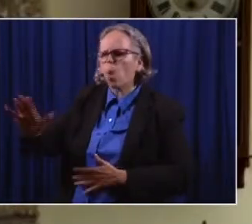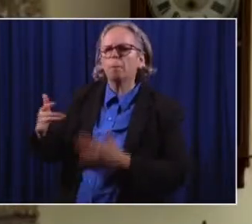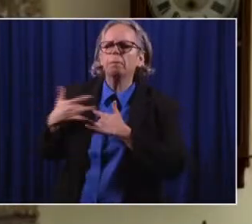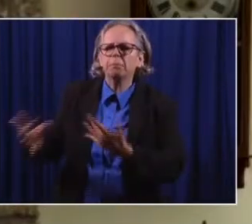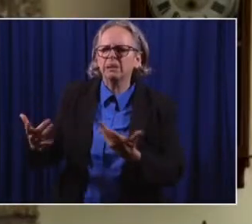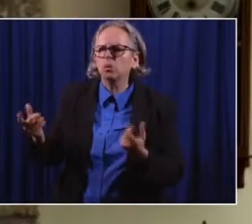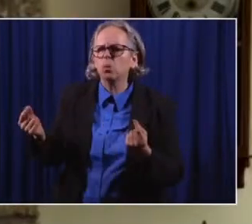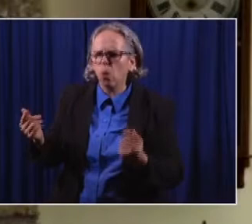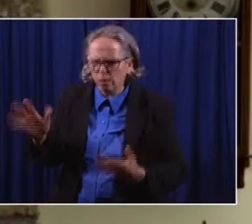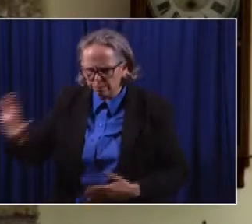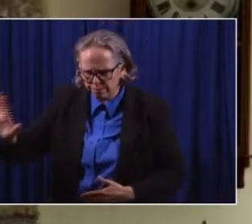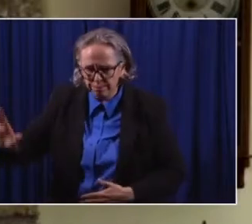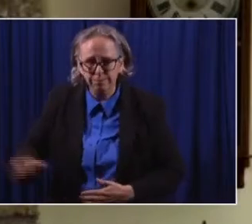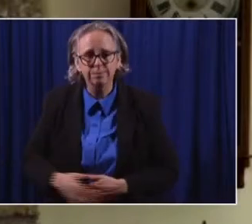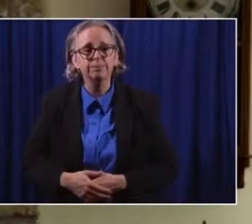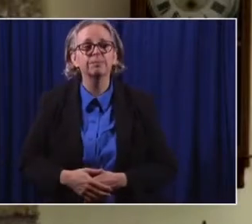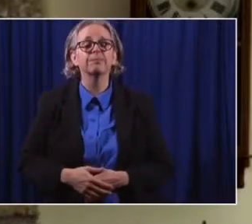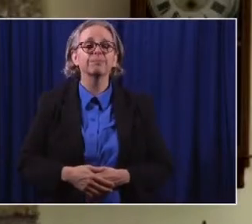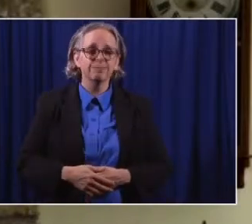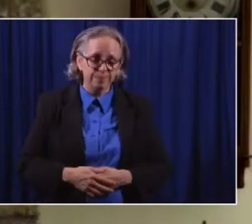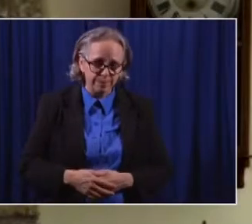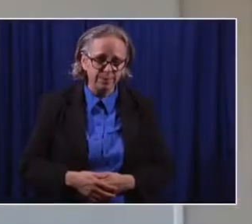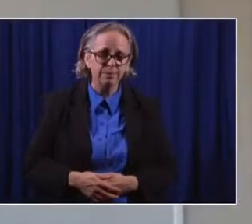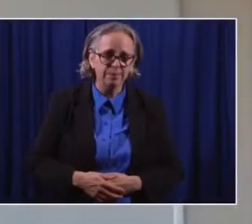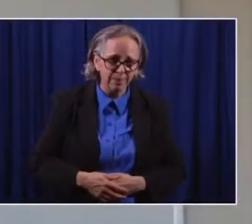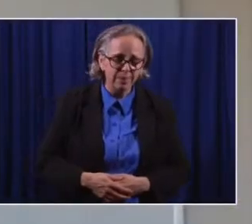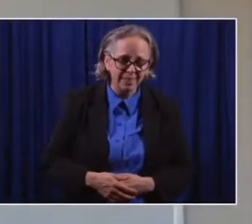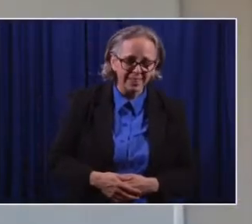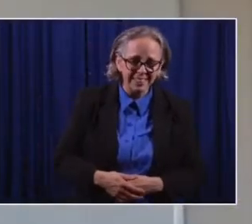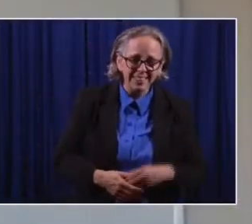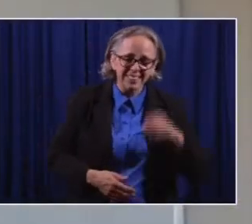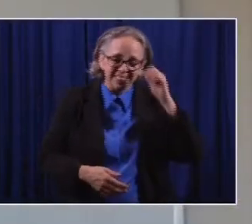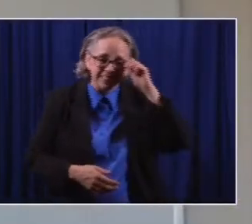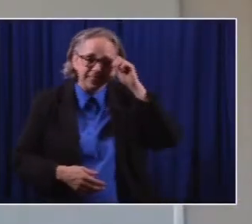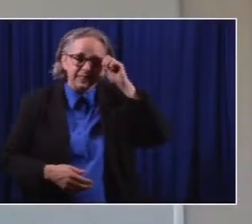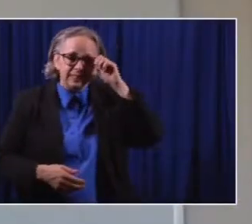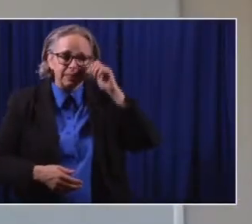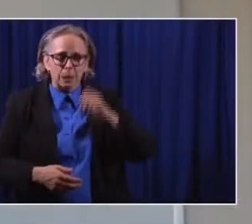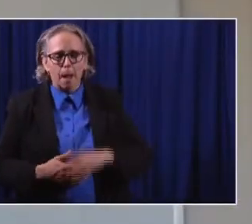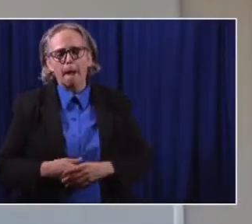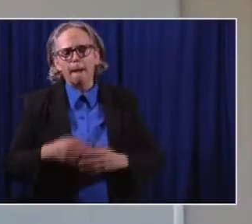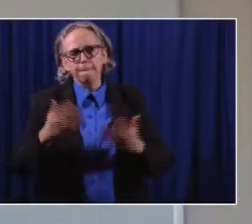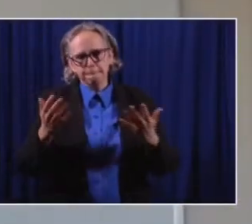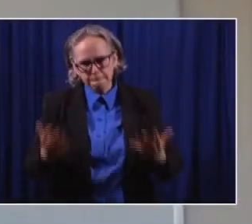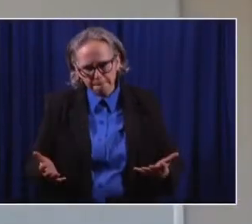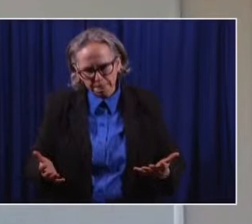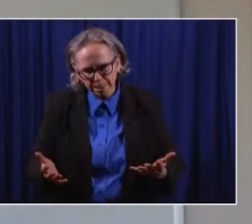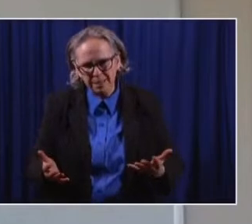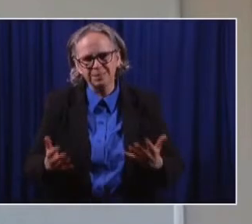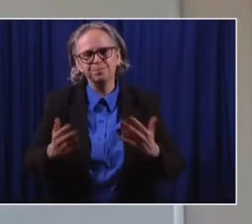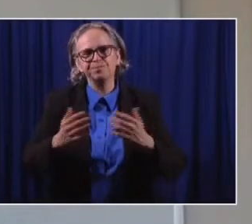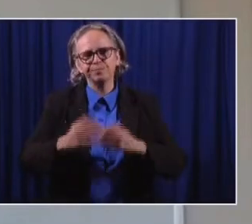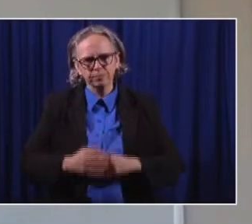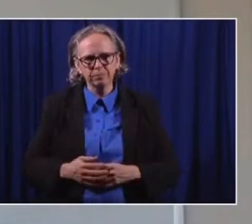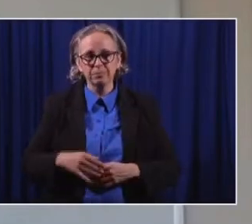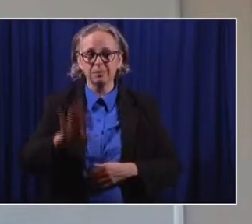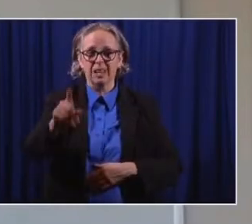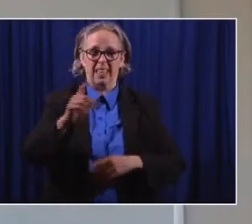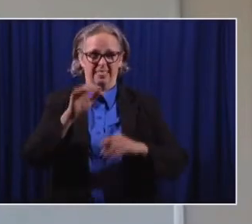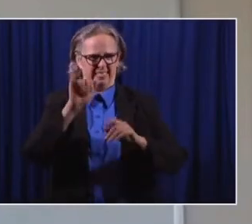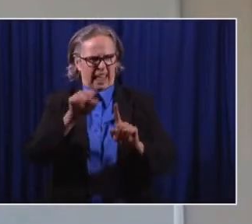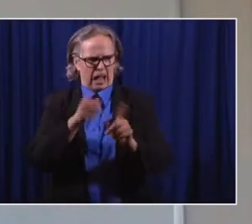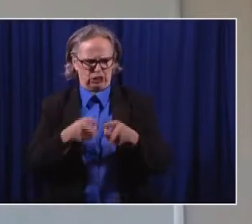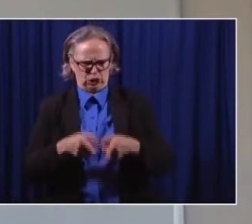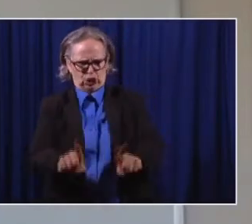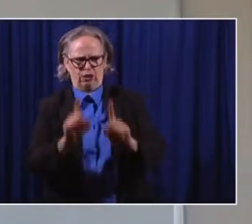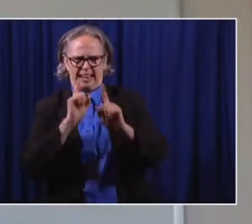next person on your team? Absolutely. Our interviewers are very experienced. We try